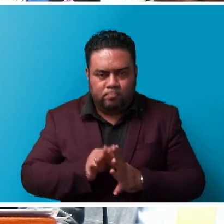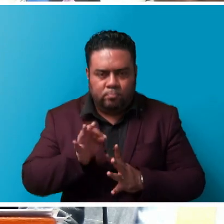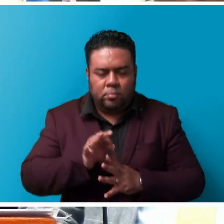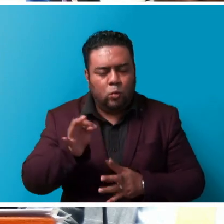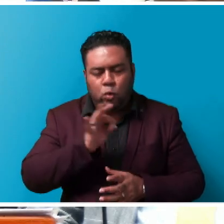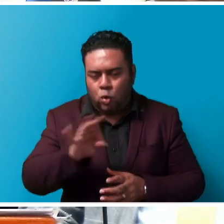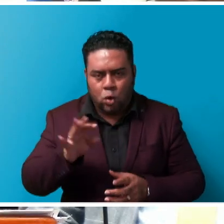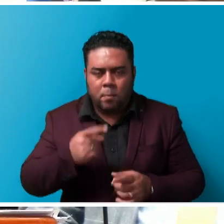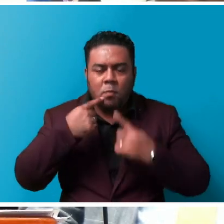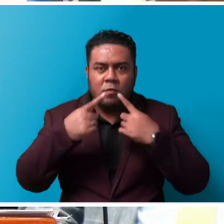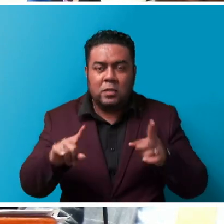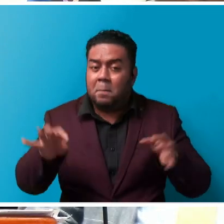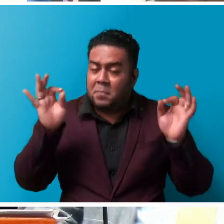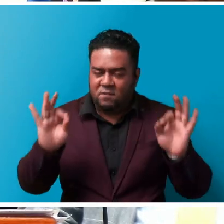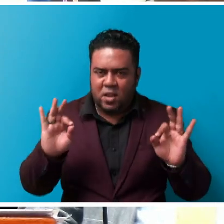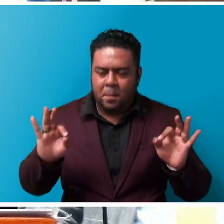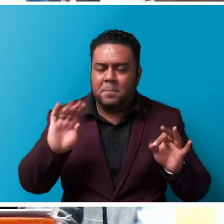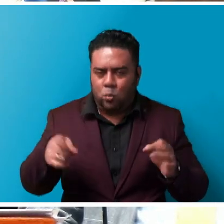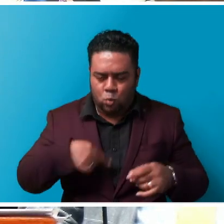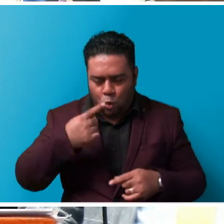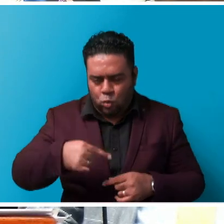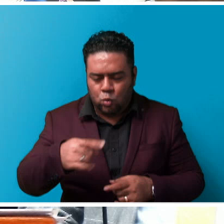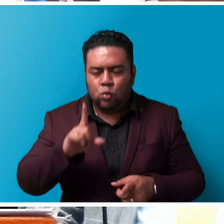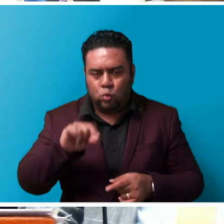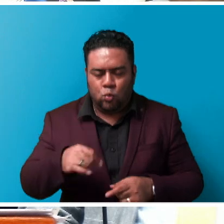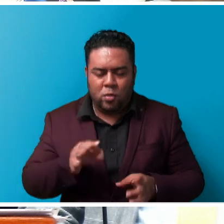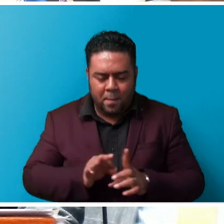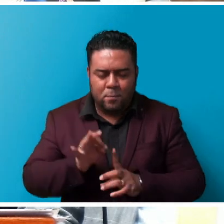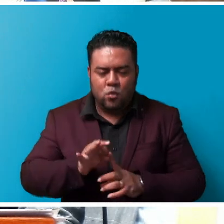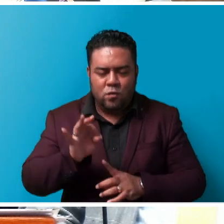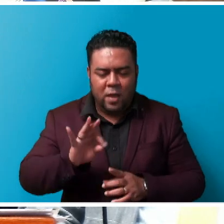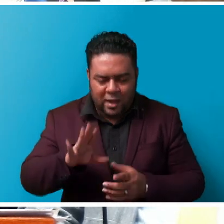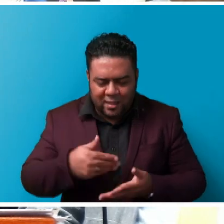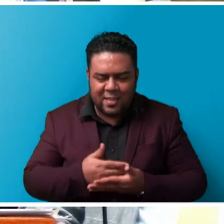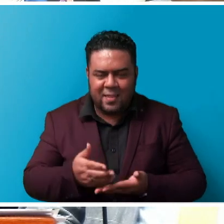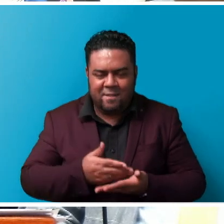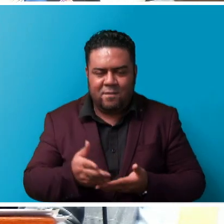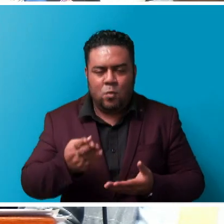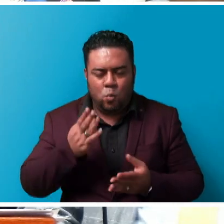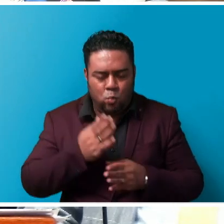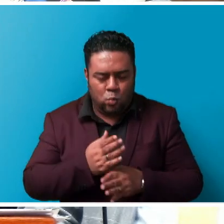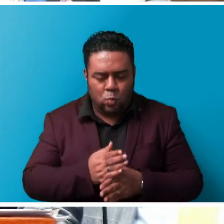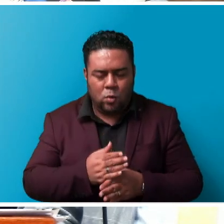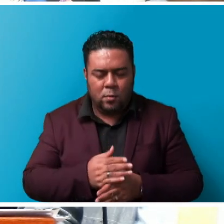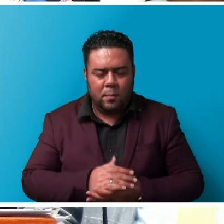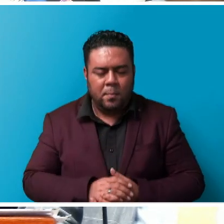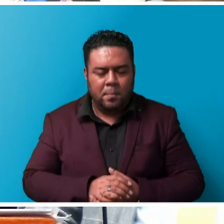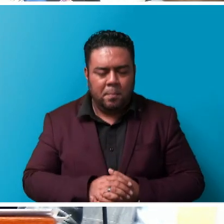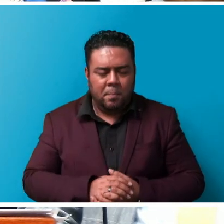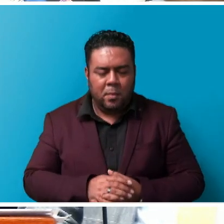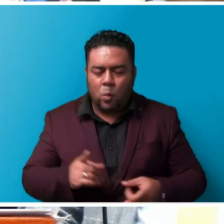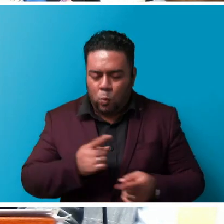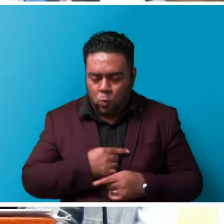not profess to be perfect, but we'll continue to improve and deliver. So we are committed